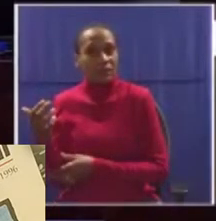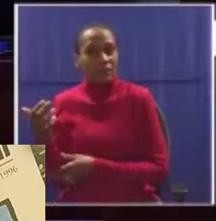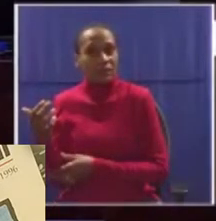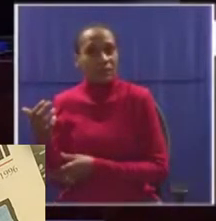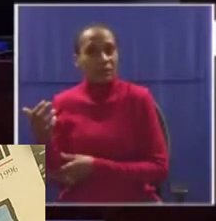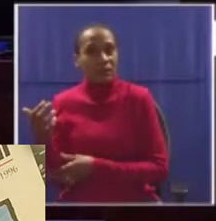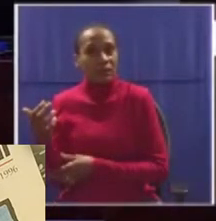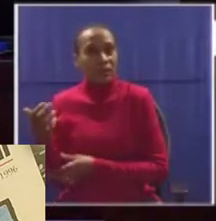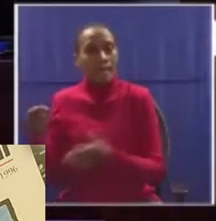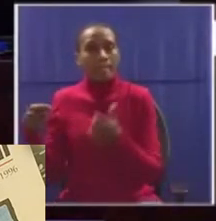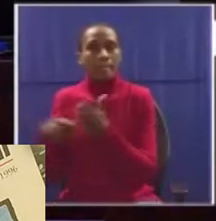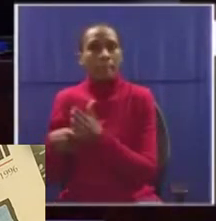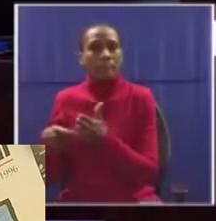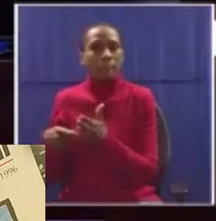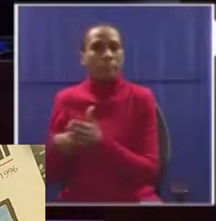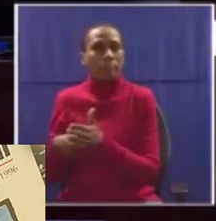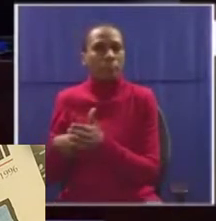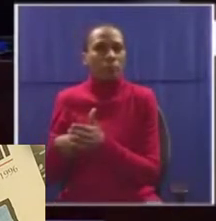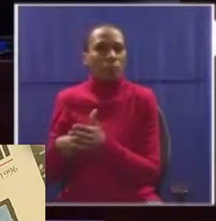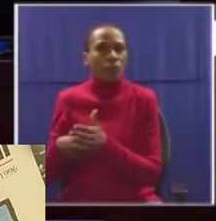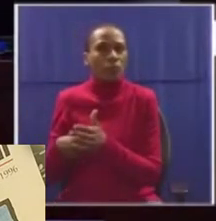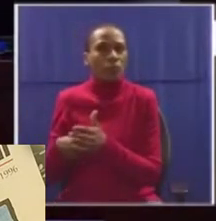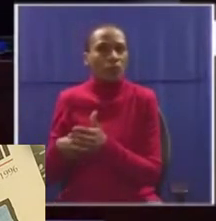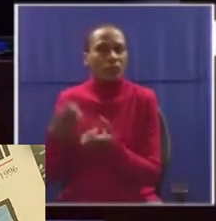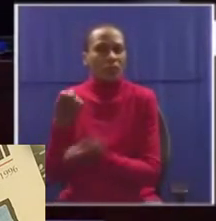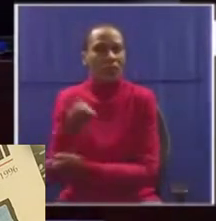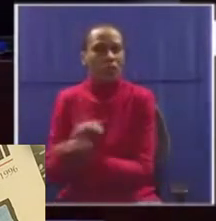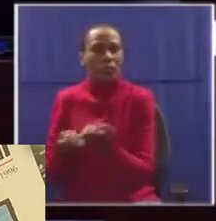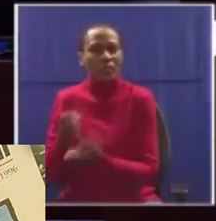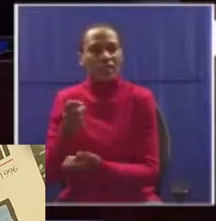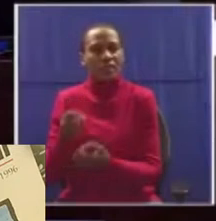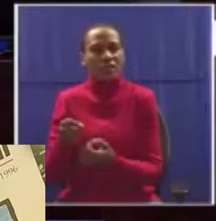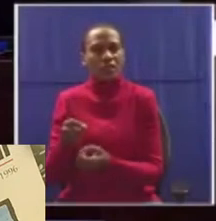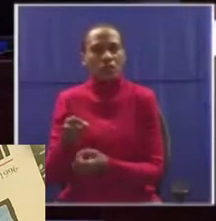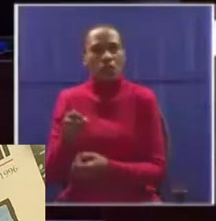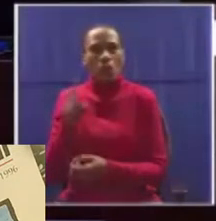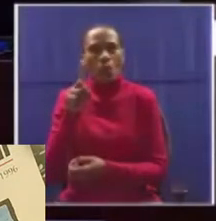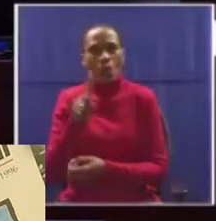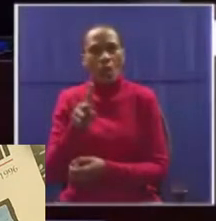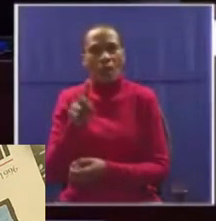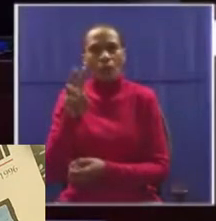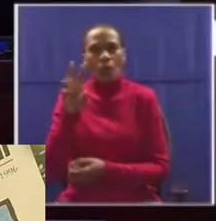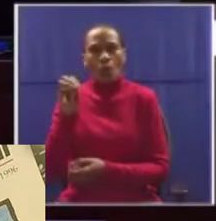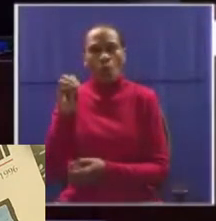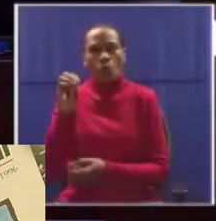accepts purchase Grabbers at the cost of 102 million Rand illegally